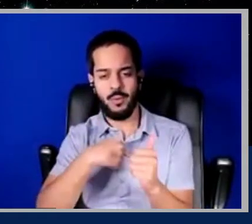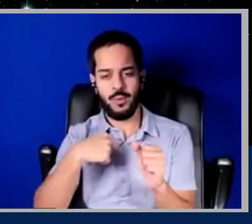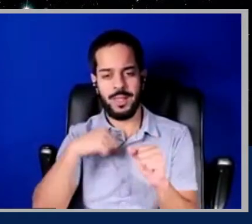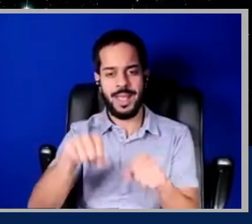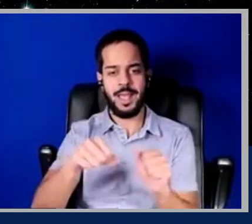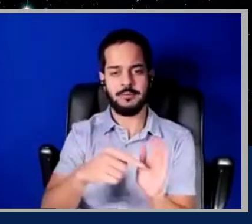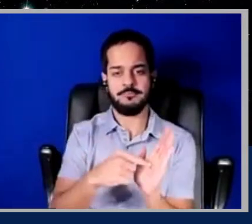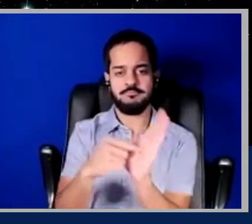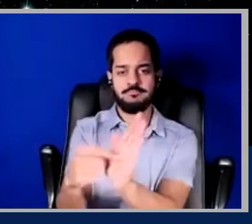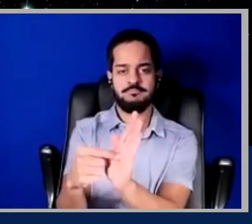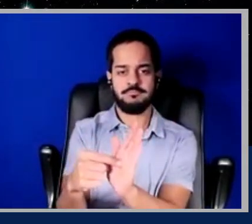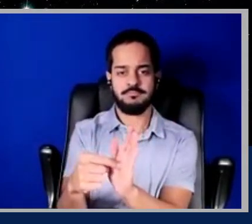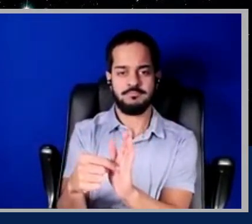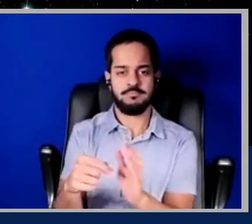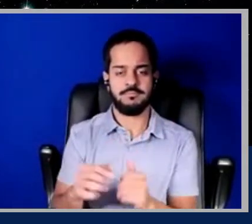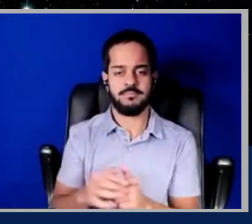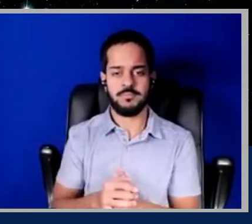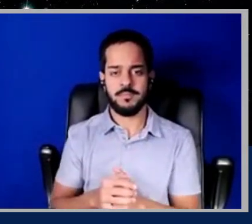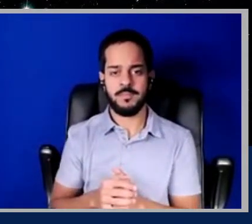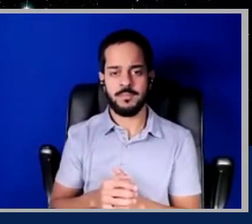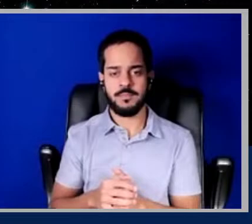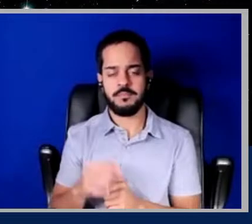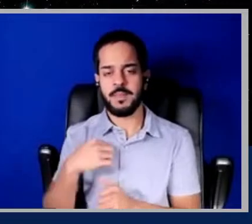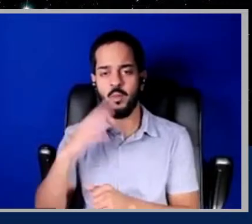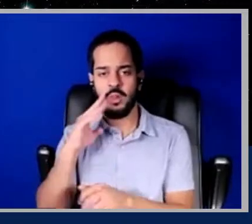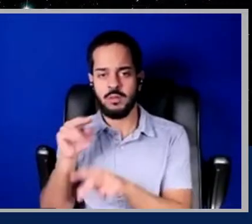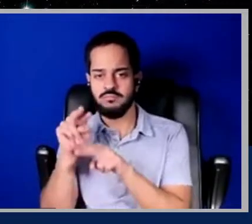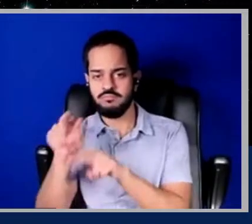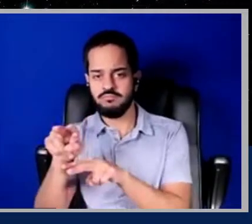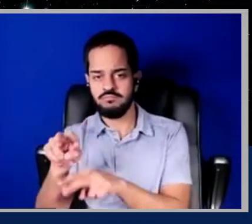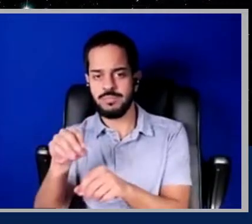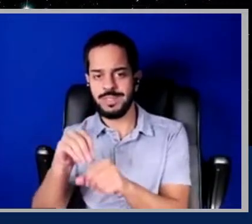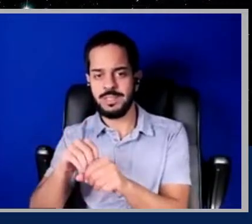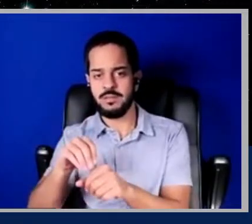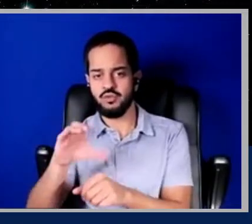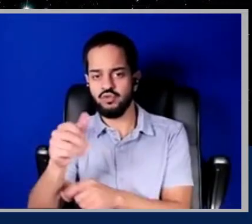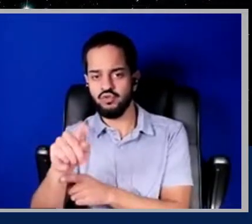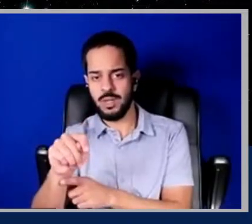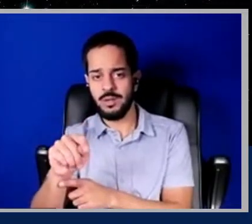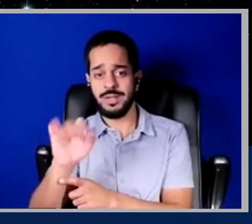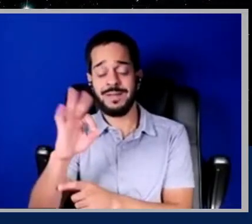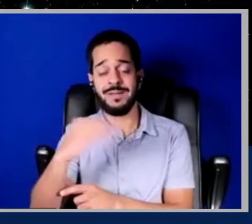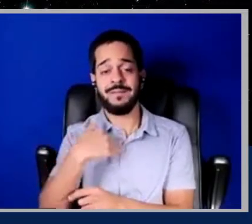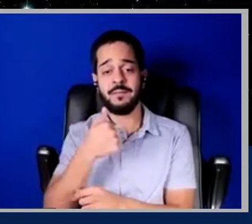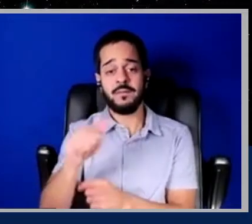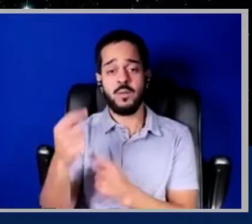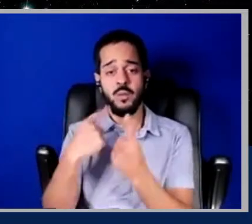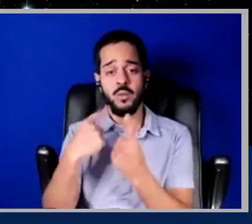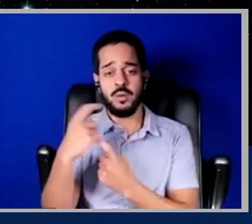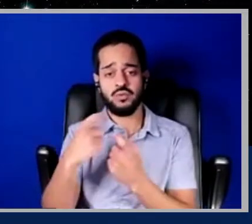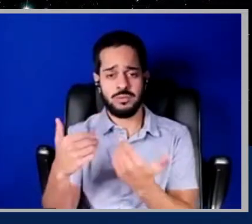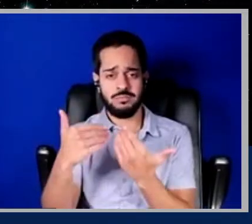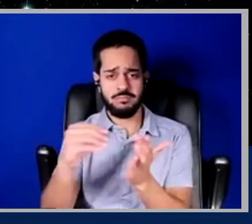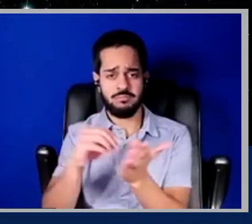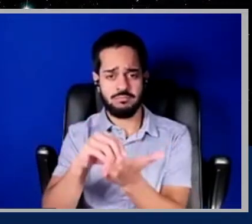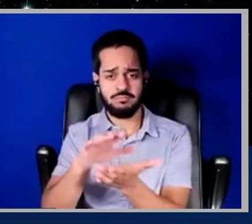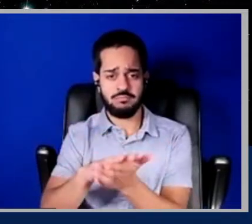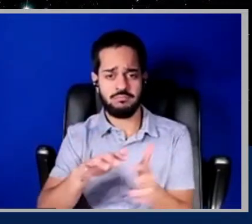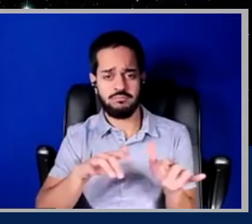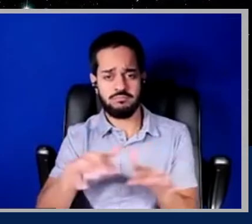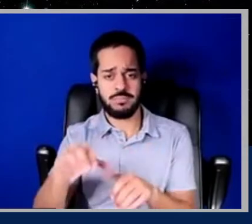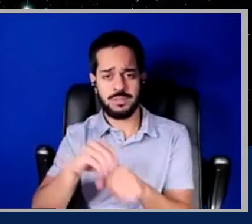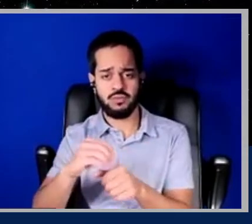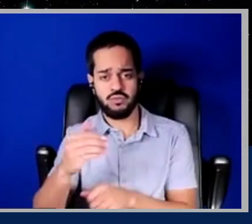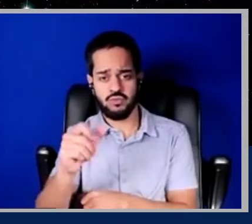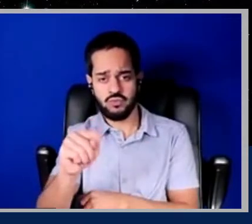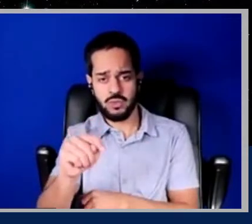Summer, I'll keep looking for a couple more questions in chat. If you have a question, put a couple of questions in chat. It helps me if you tag on the NASA